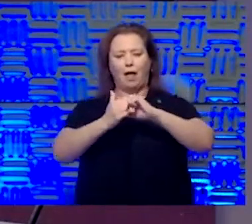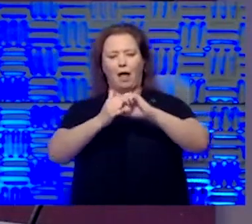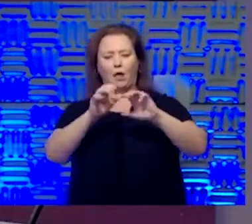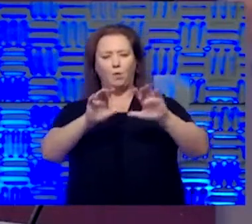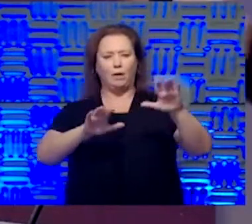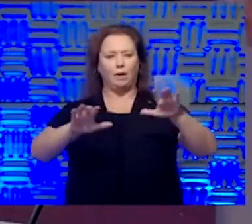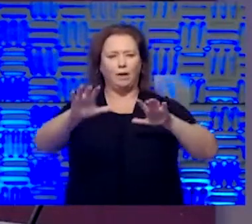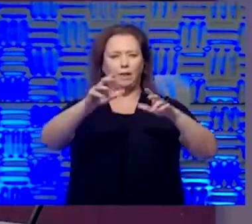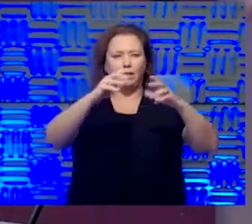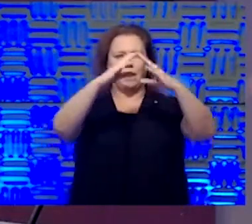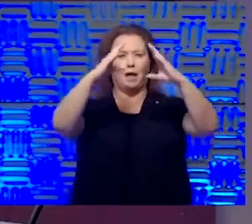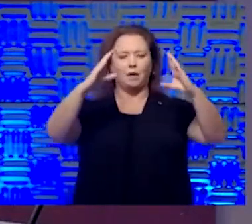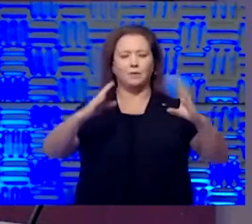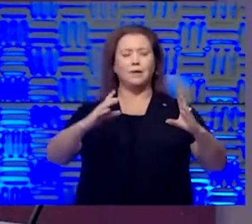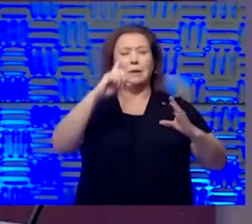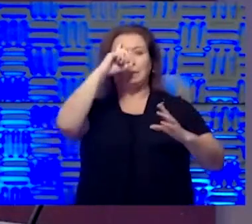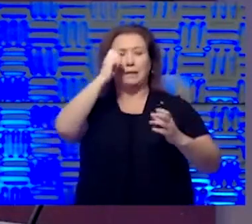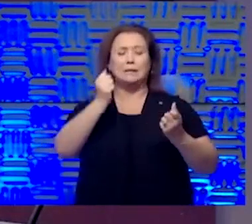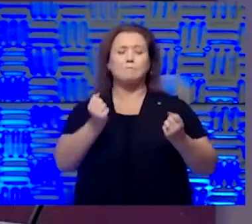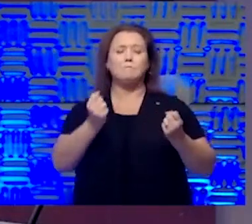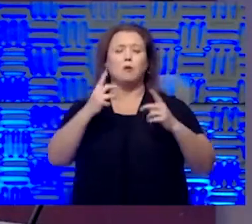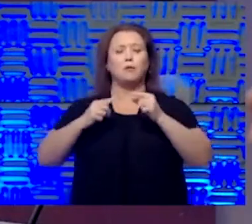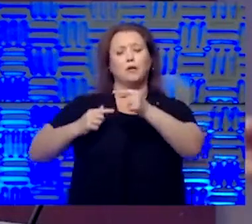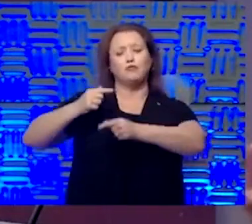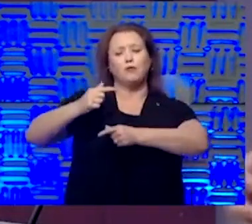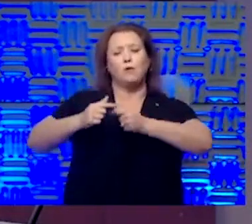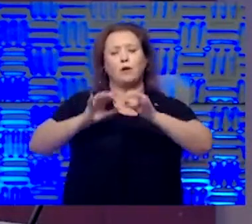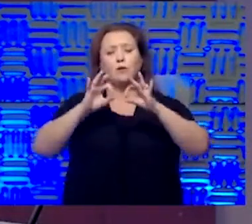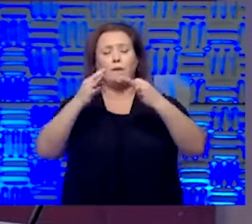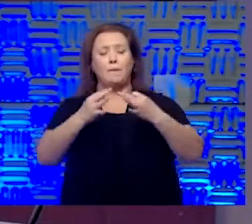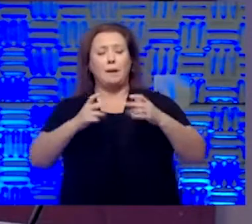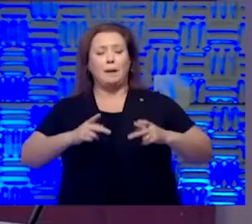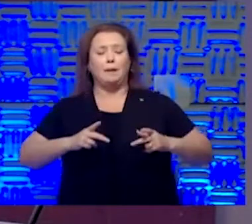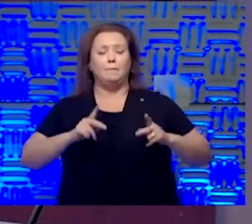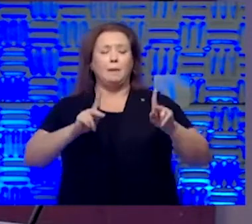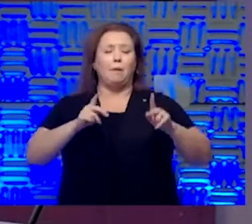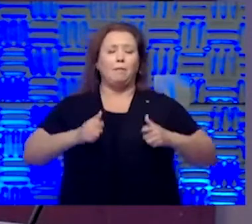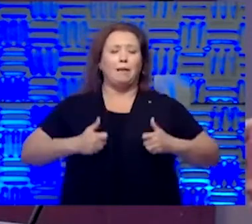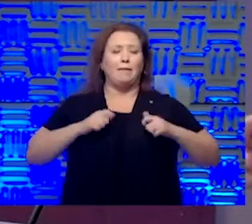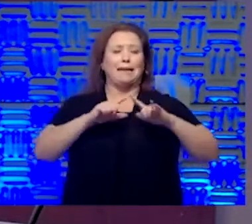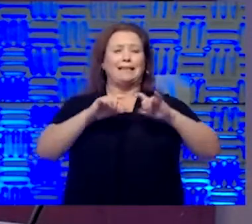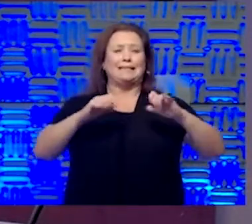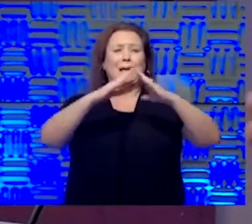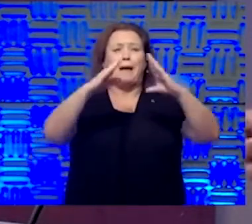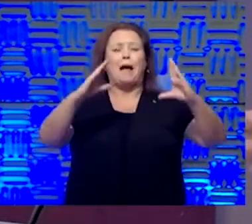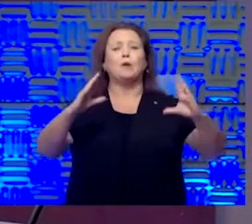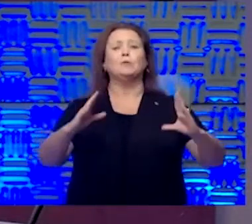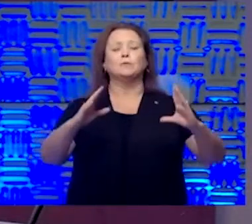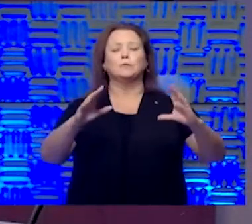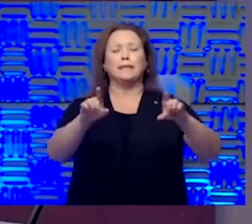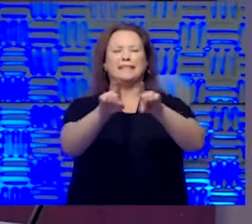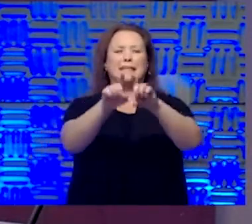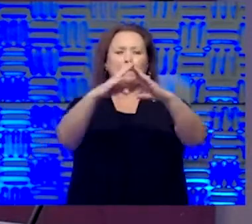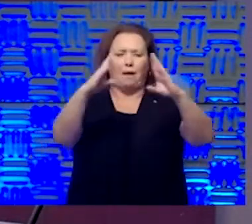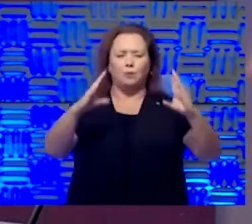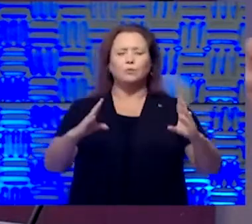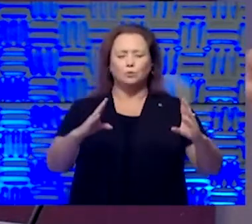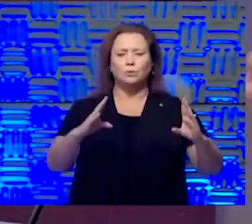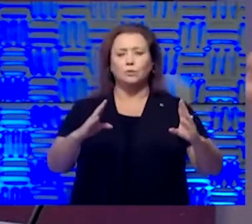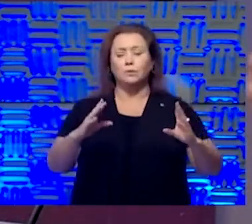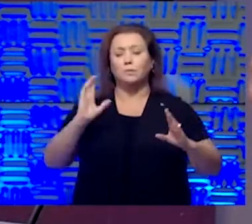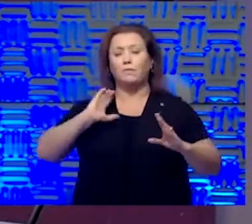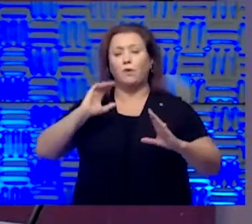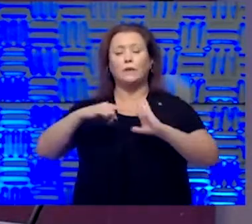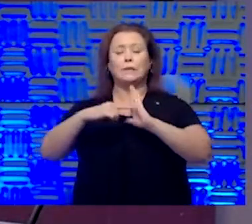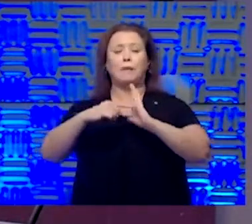homes. Because as you say, we have multi-generational families, multiple people in their homes. And for example, there have been times where I had a patient,